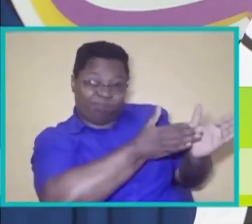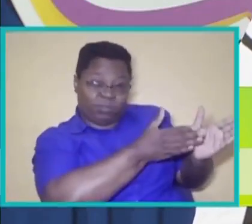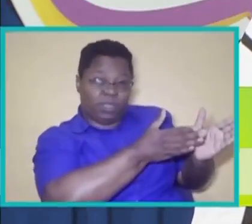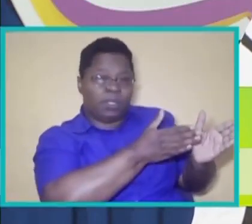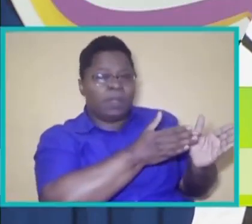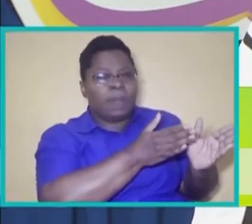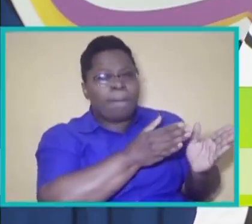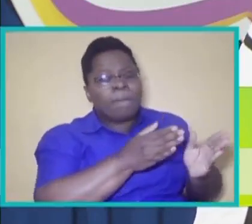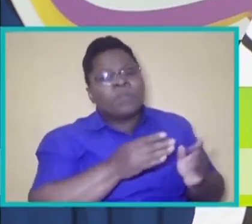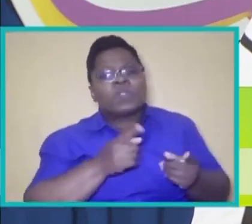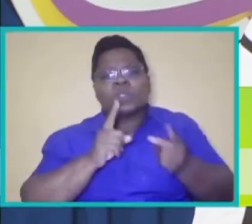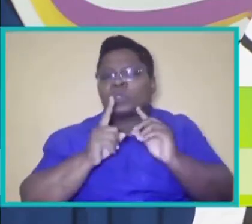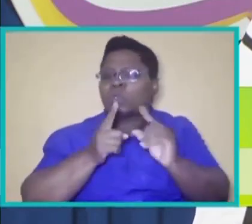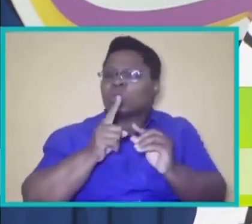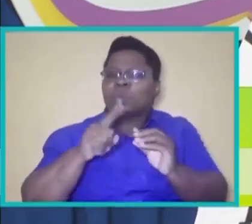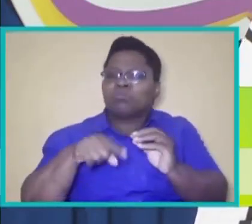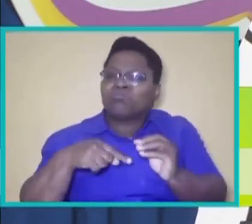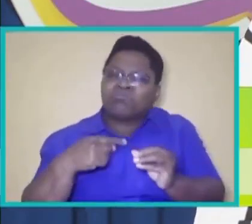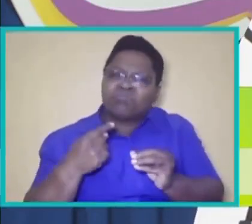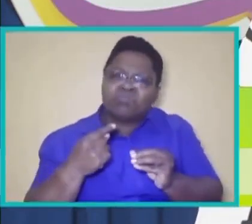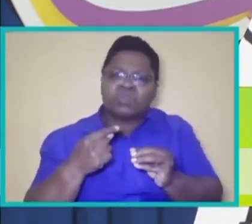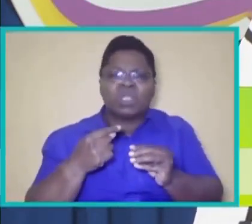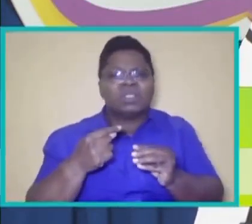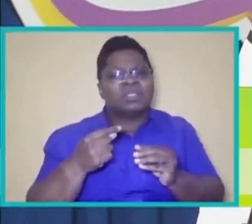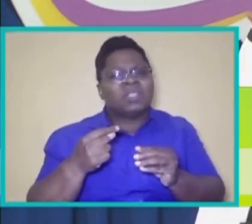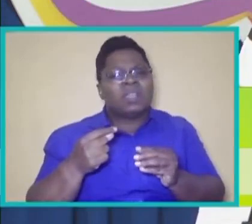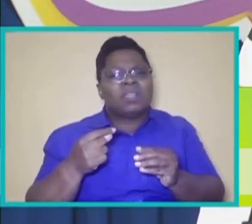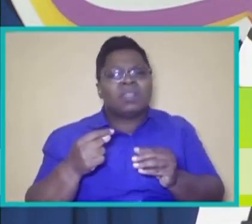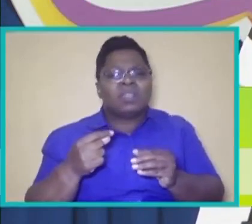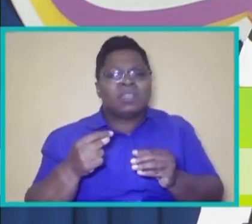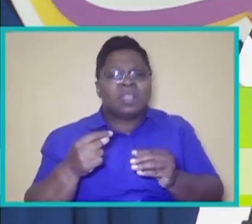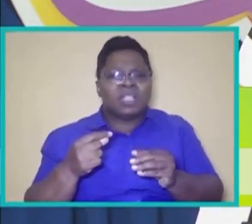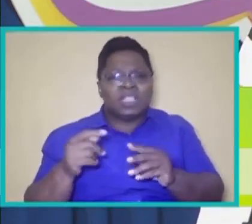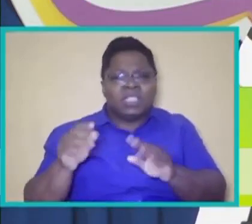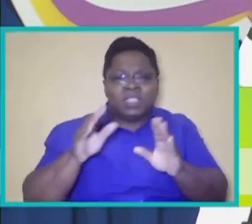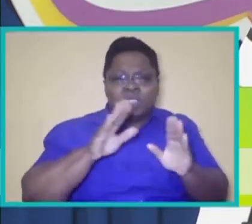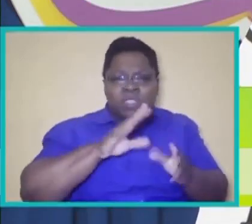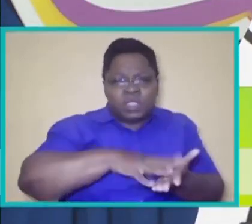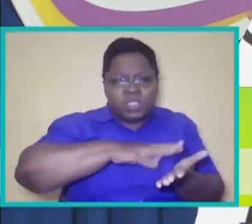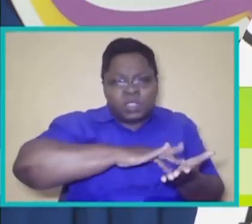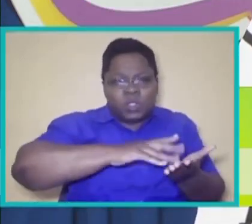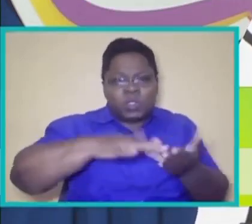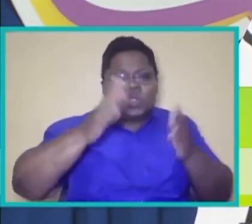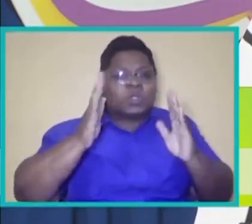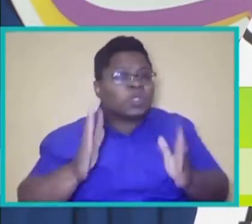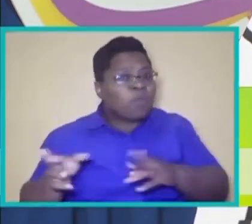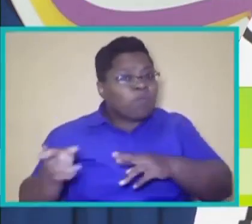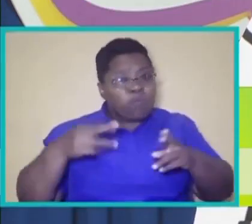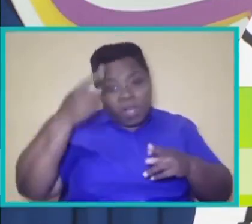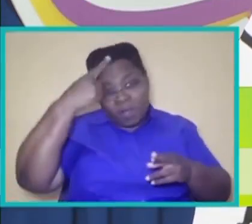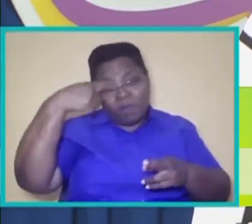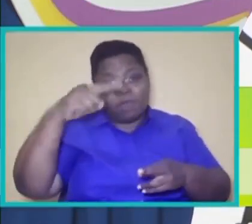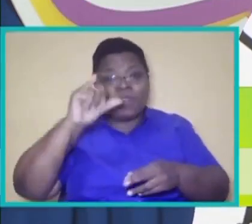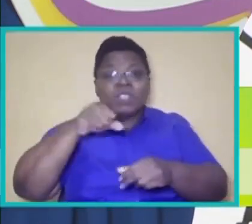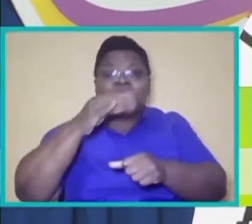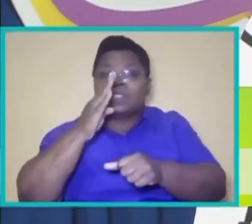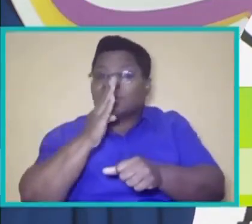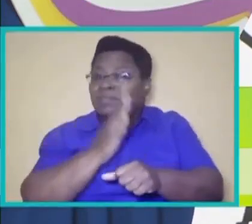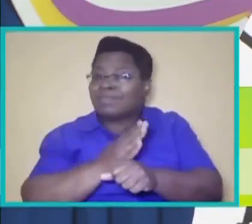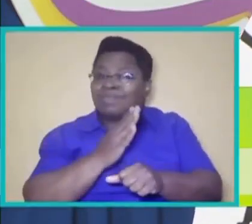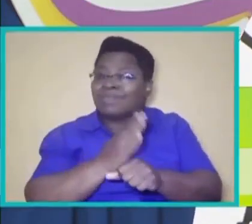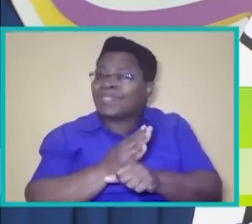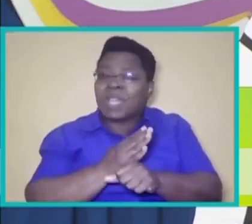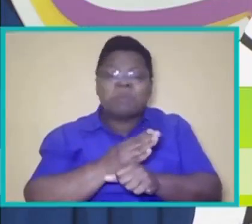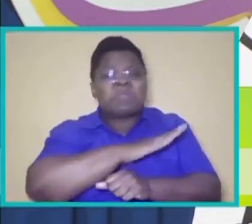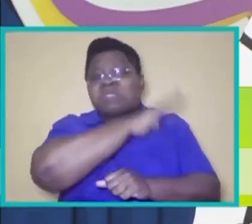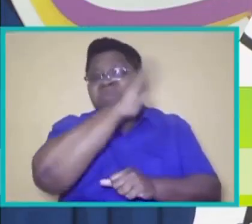them into the real-life environments. But we very rarely think about that element with teacher training. And so one of the